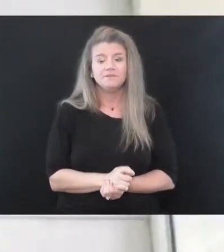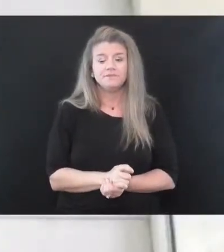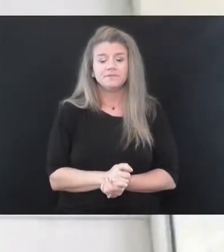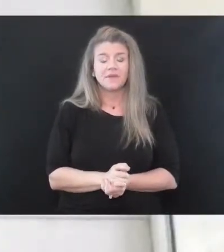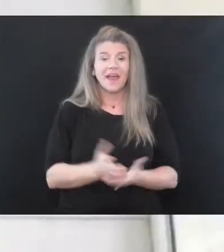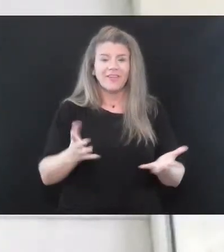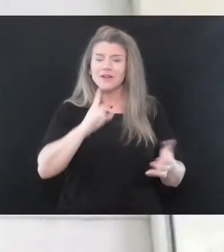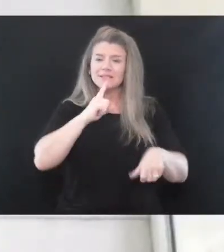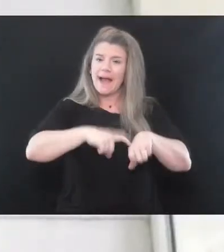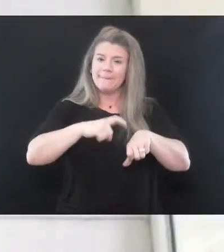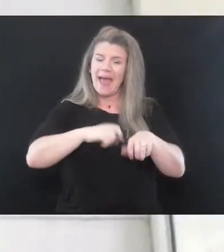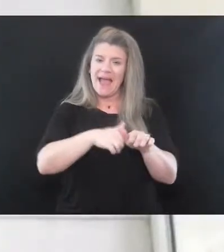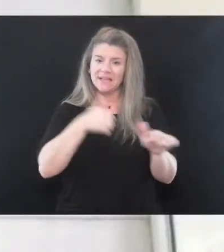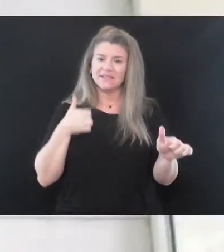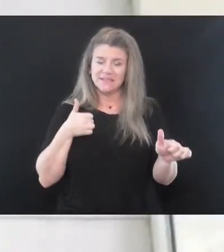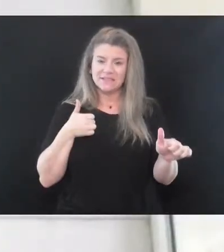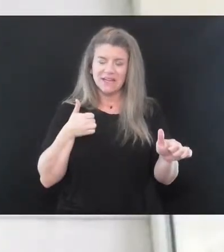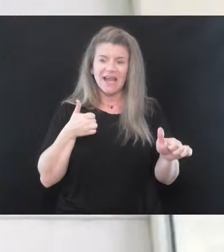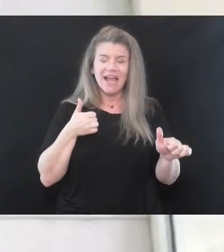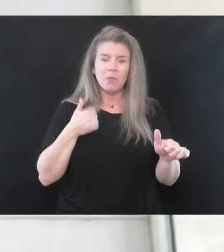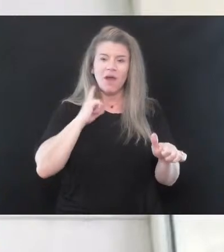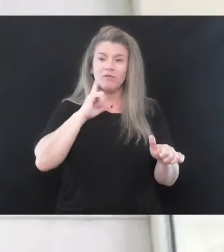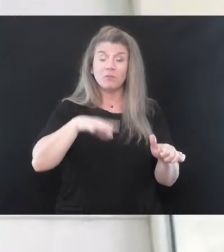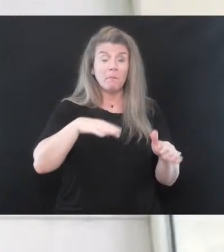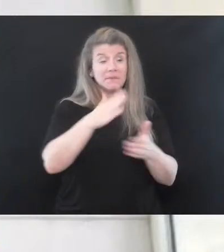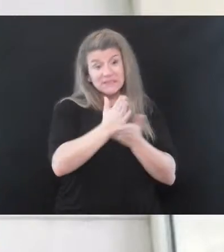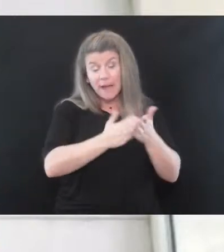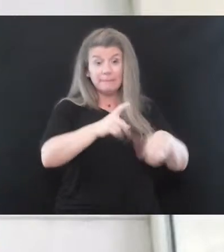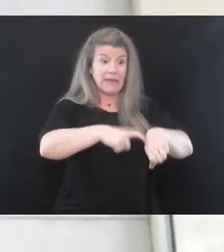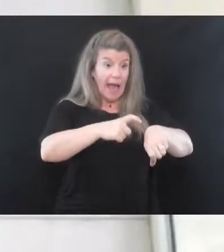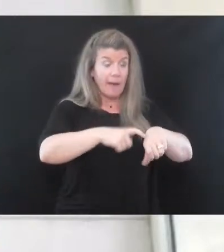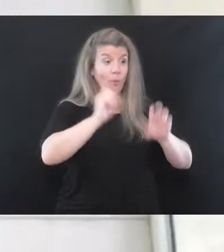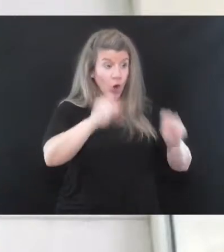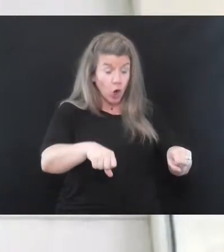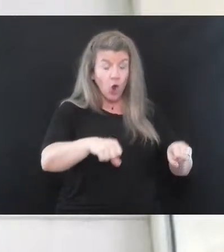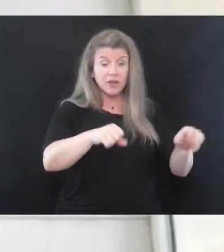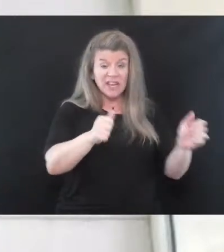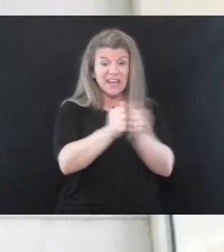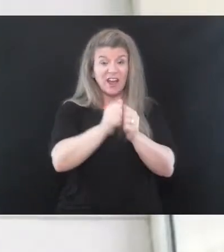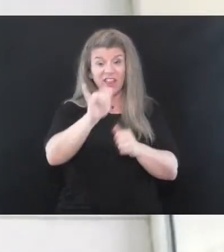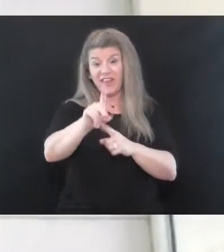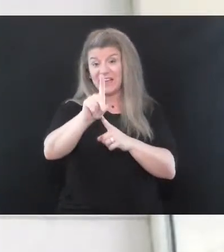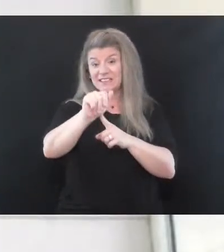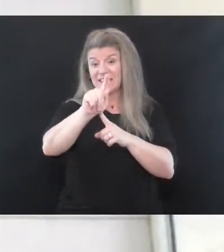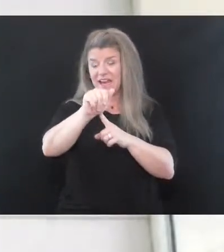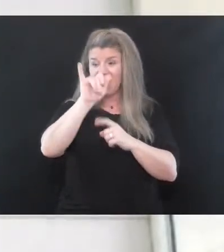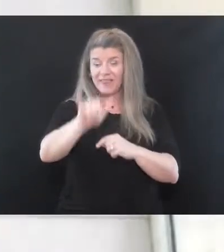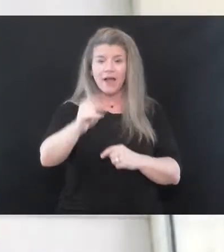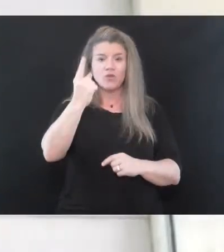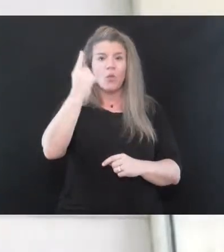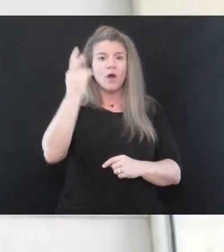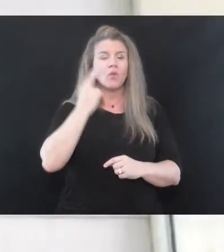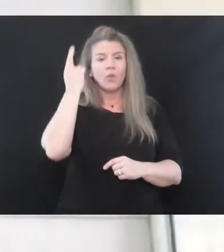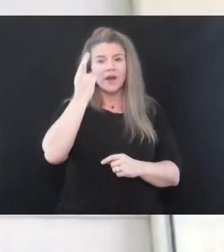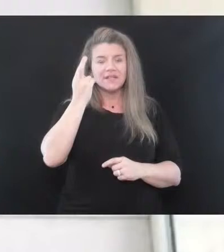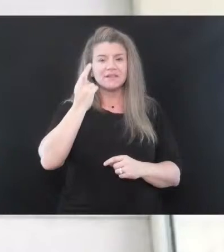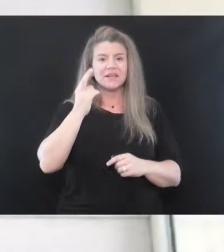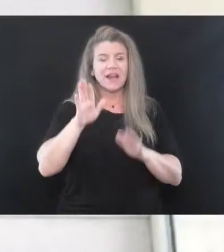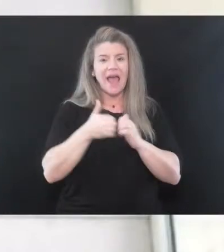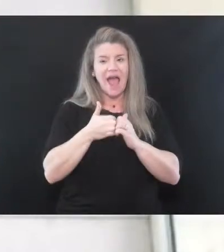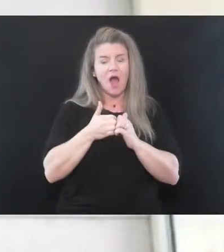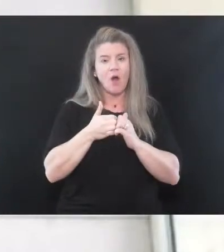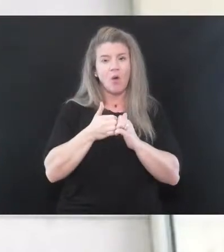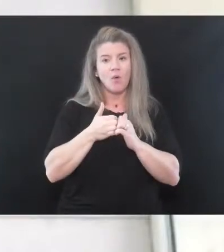be a time lag. I mean, I think given some time, we could probably pull that data together. I mean, that is one reason how, Clay